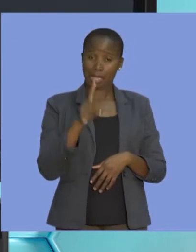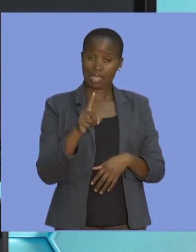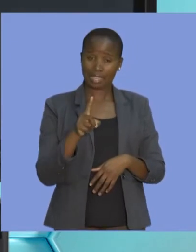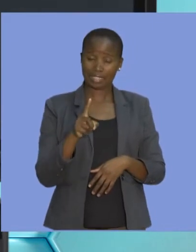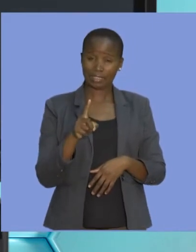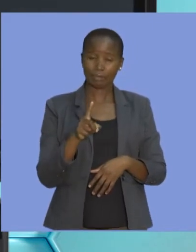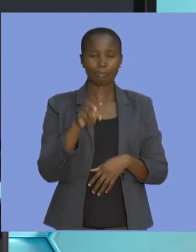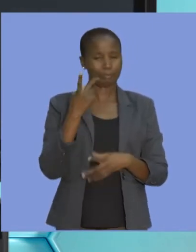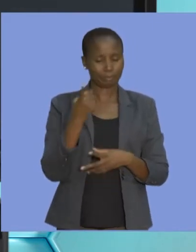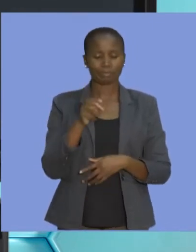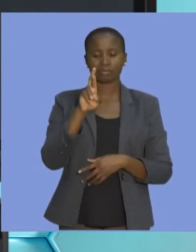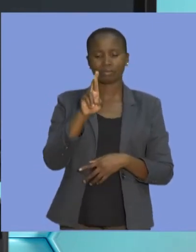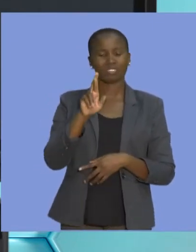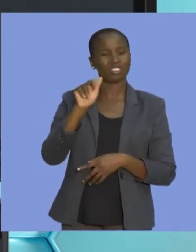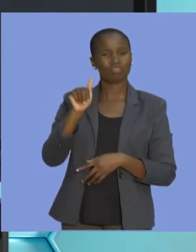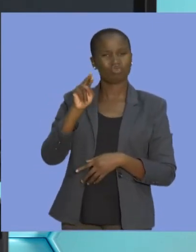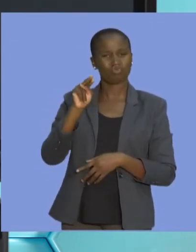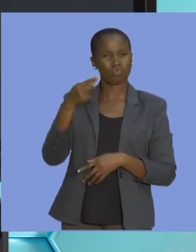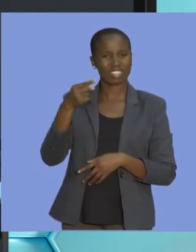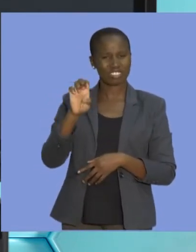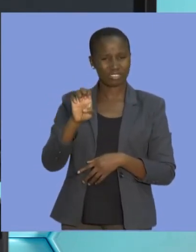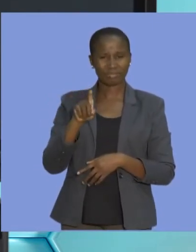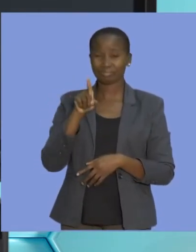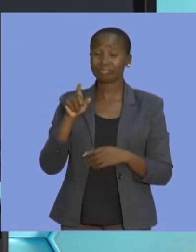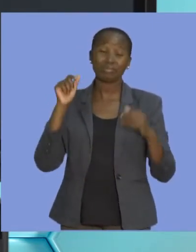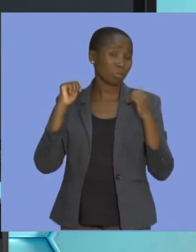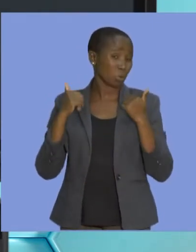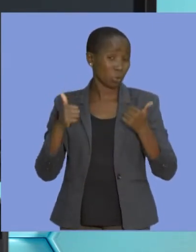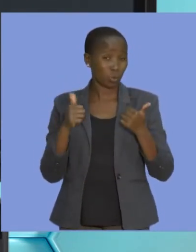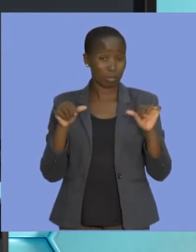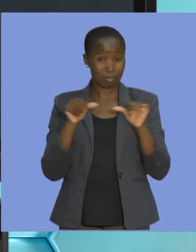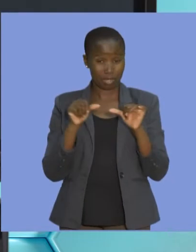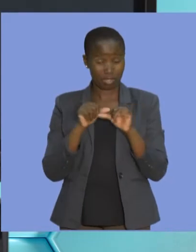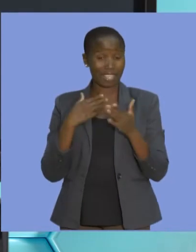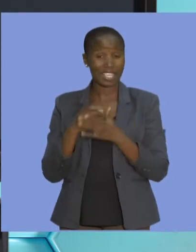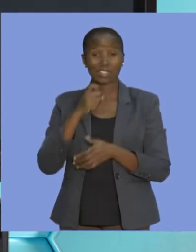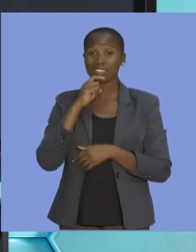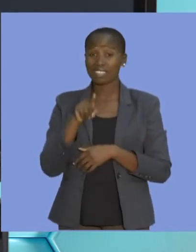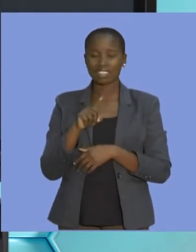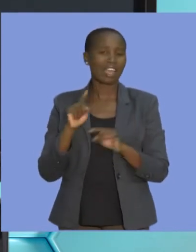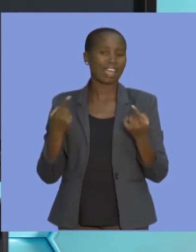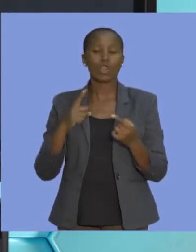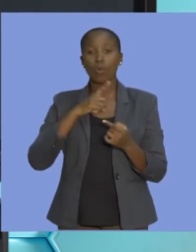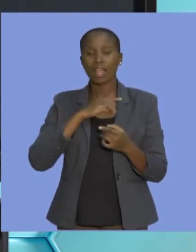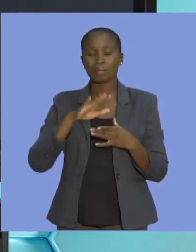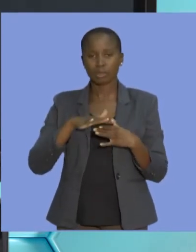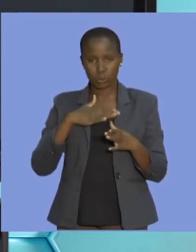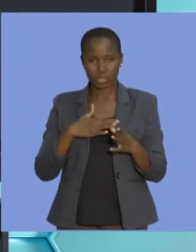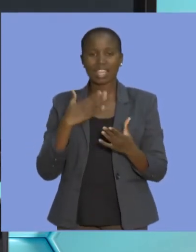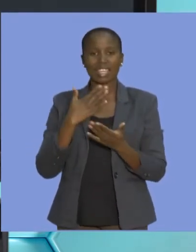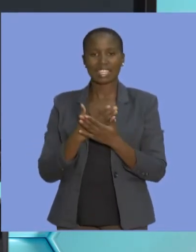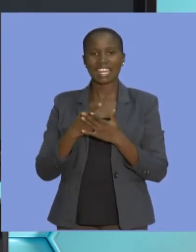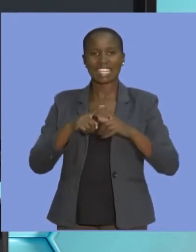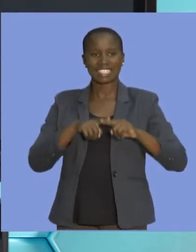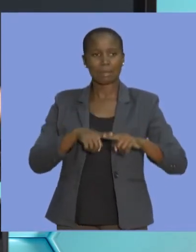range is not a good measure of spread because it can be affected by the extreme value. What